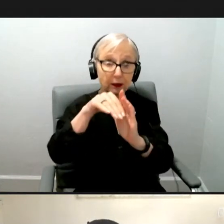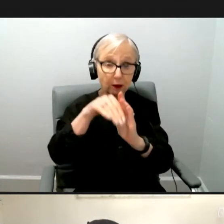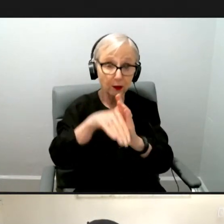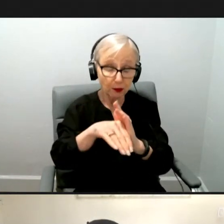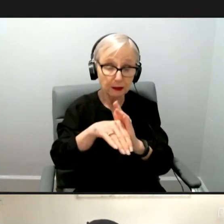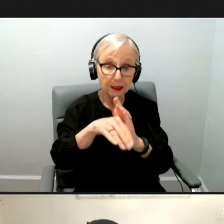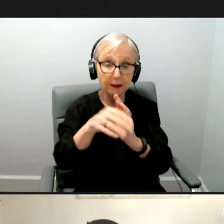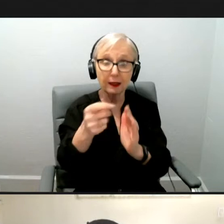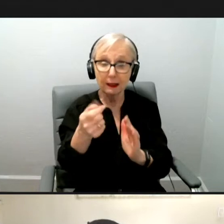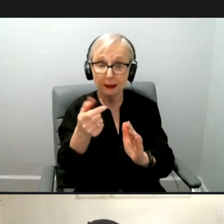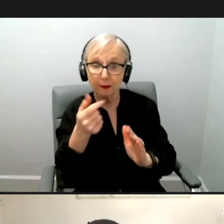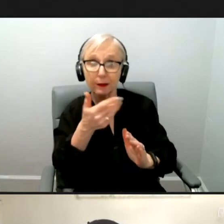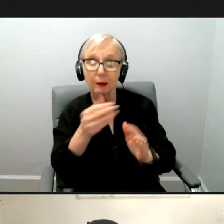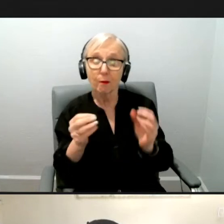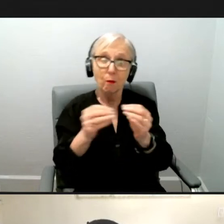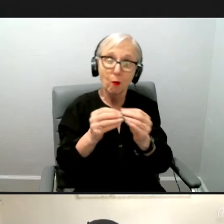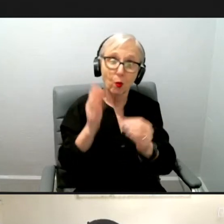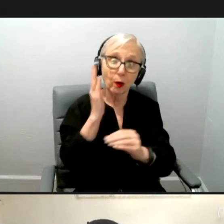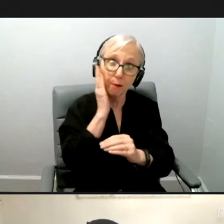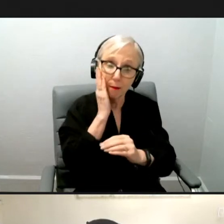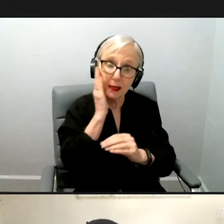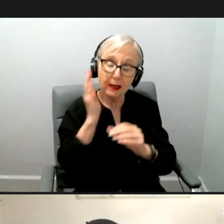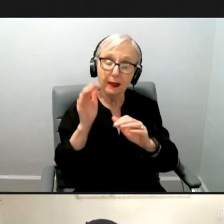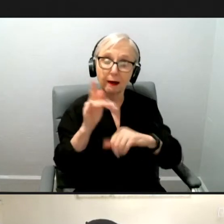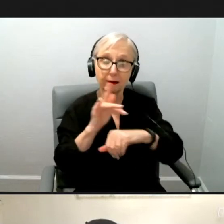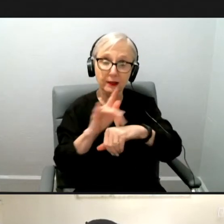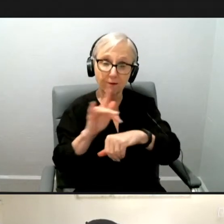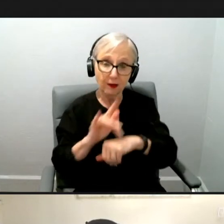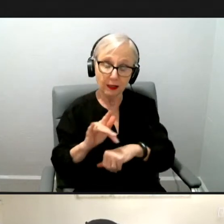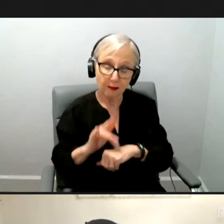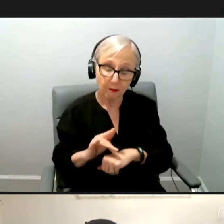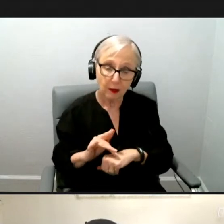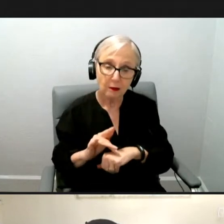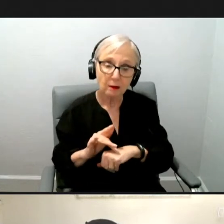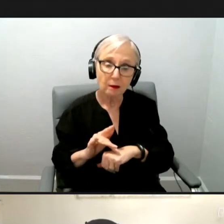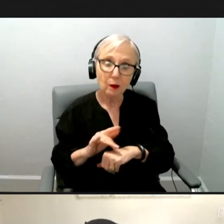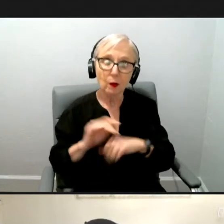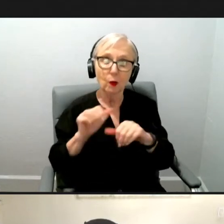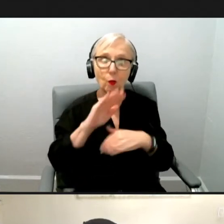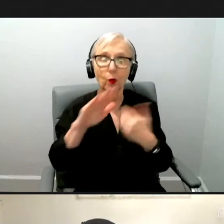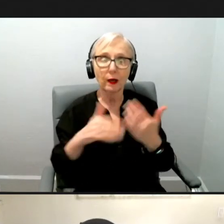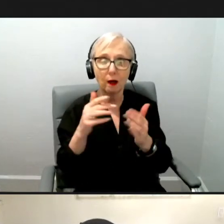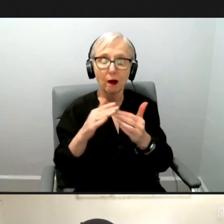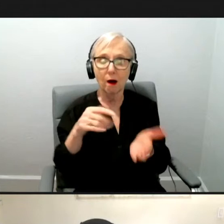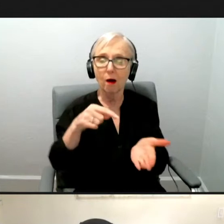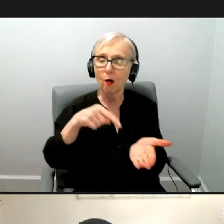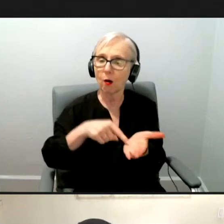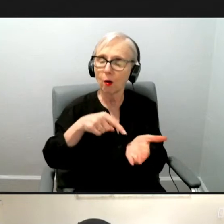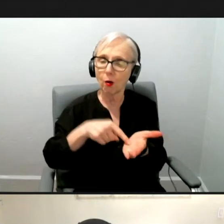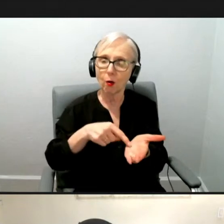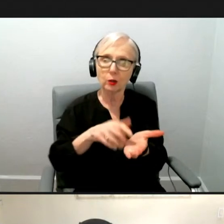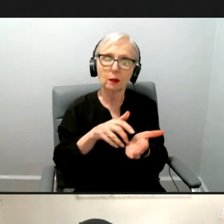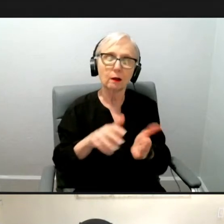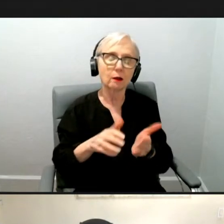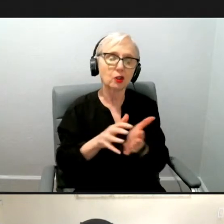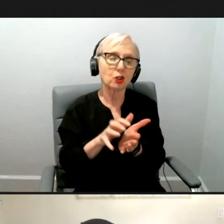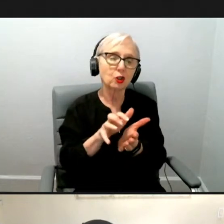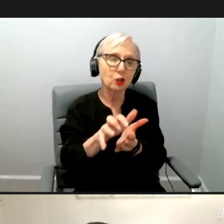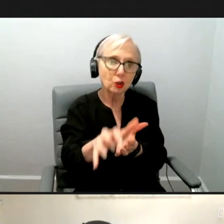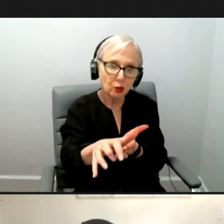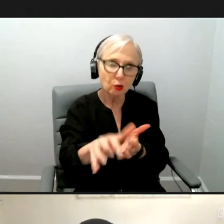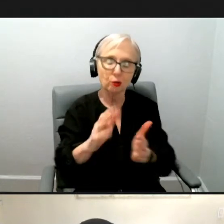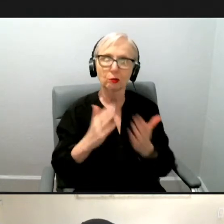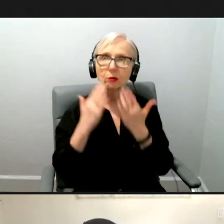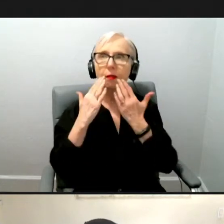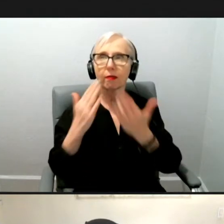a little bit more bed capacity available, we all continue to owe a huge amount of gratitude for our healthcare workers and our